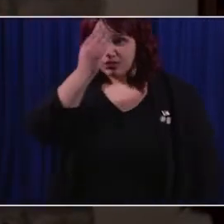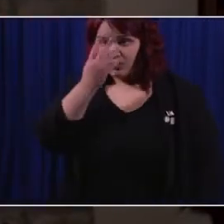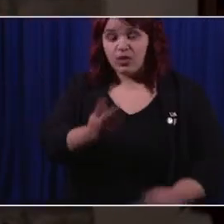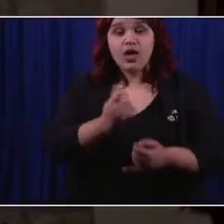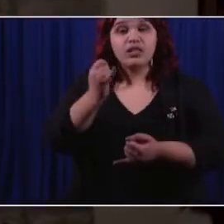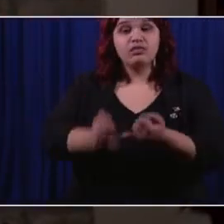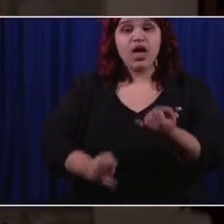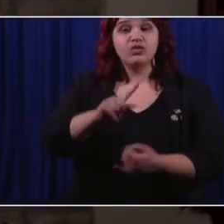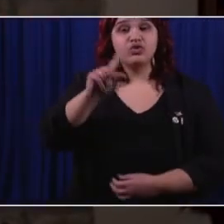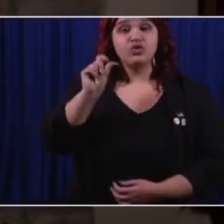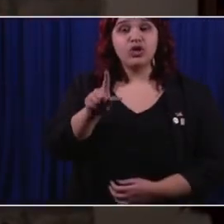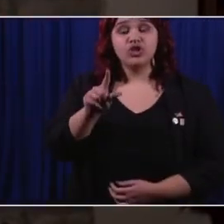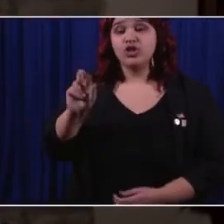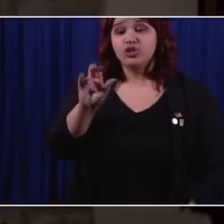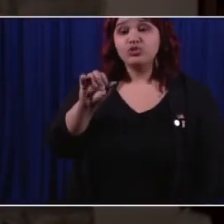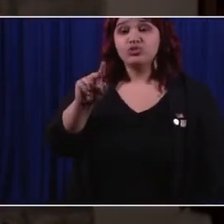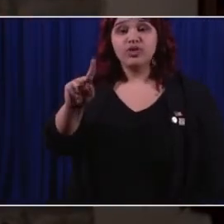Dispatch.